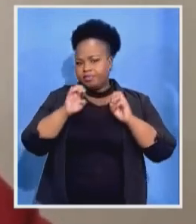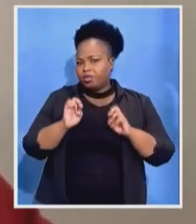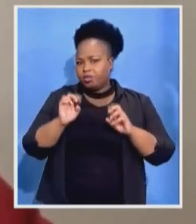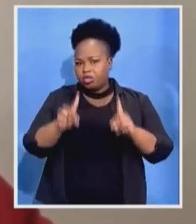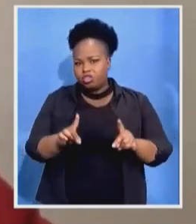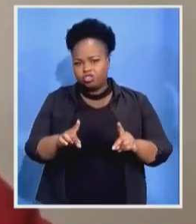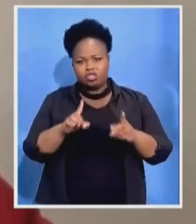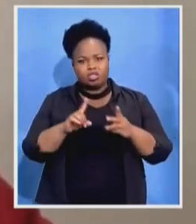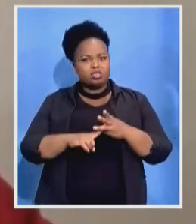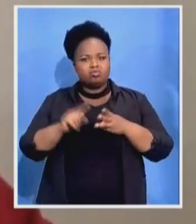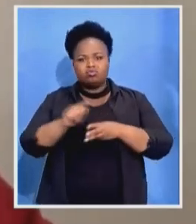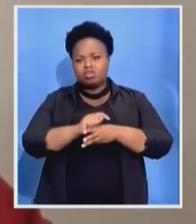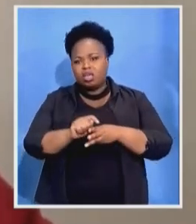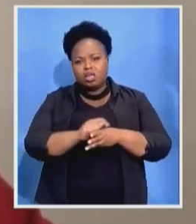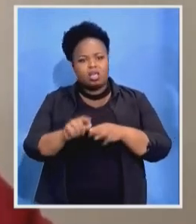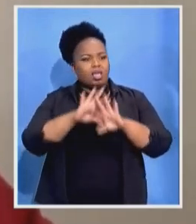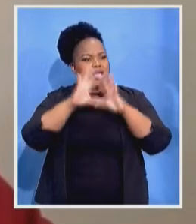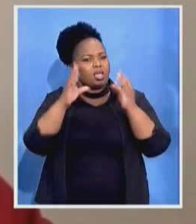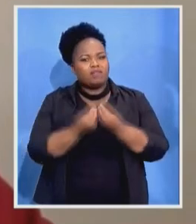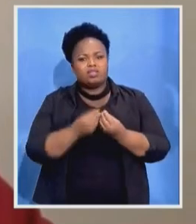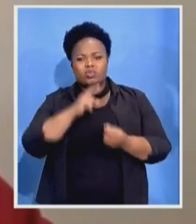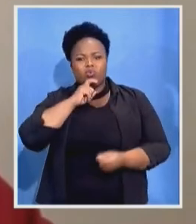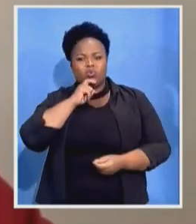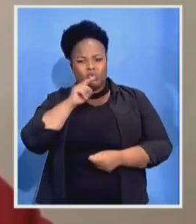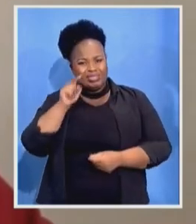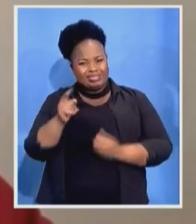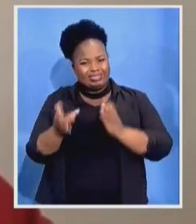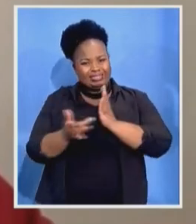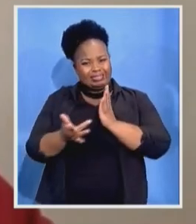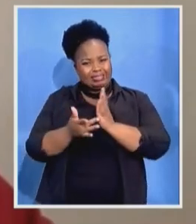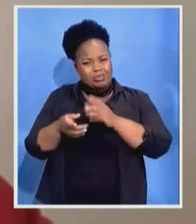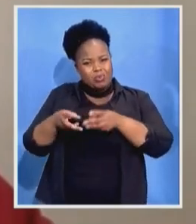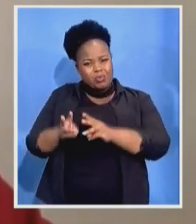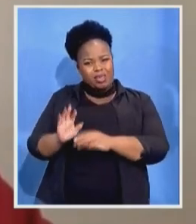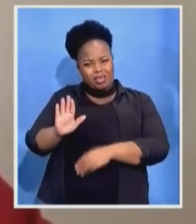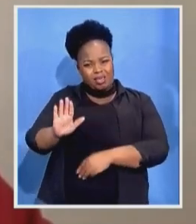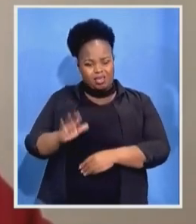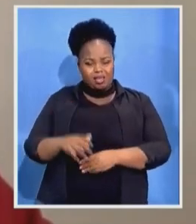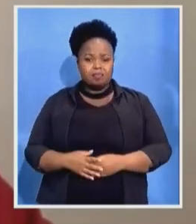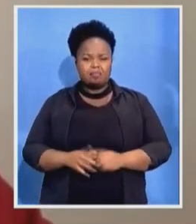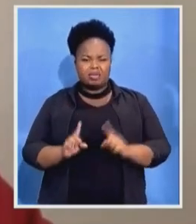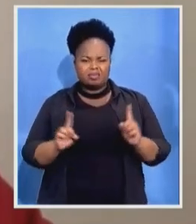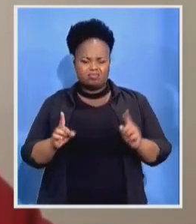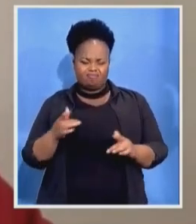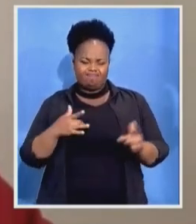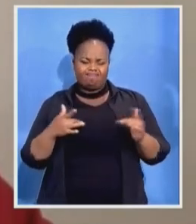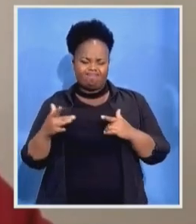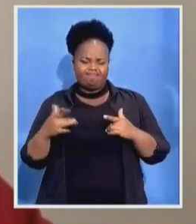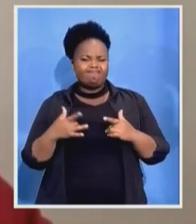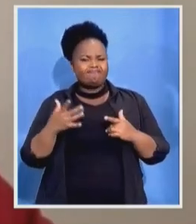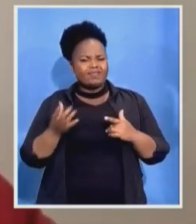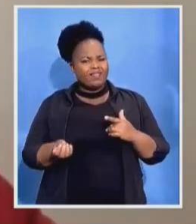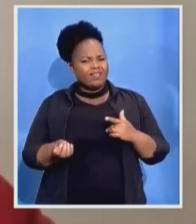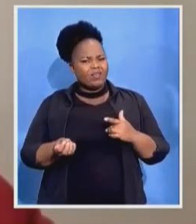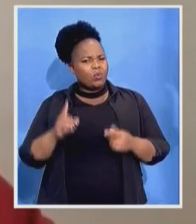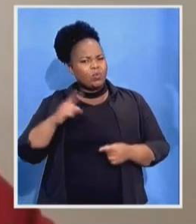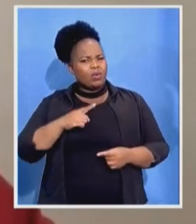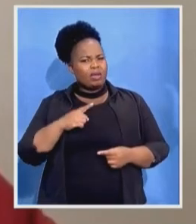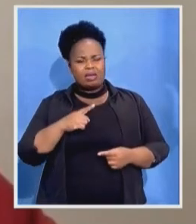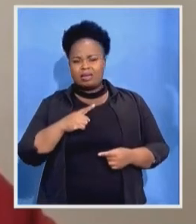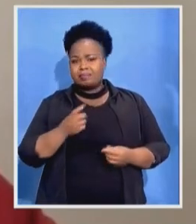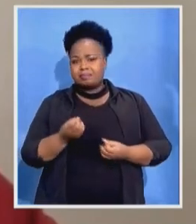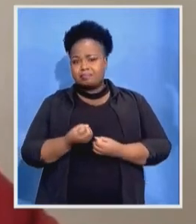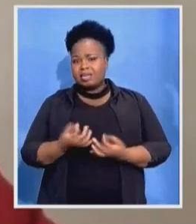fact, the Central Committee noted with concern reports by Oxfam, amongst others, that